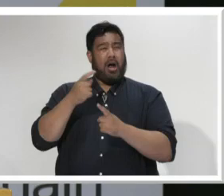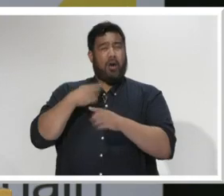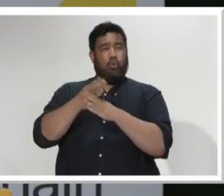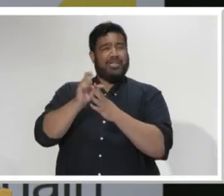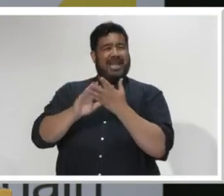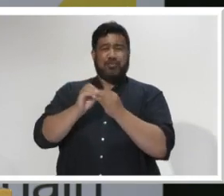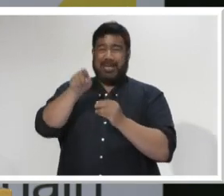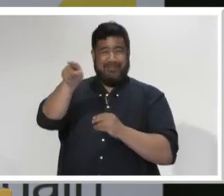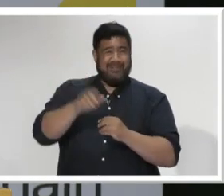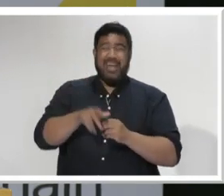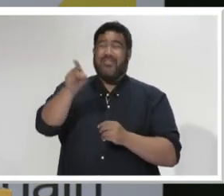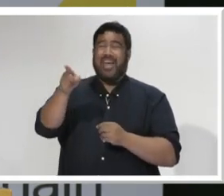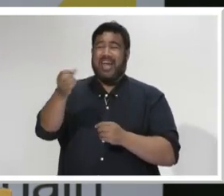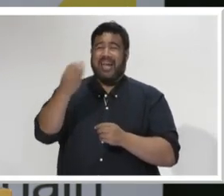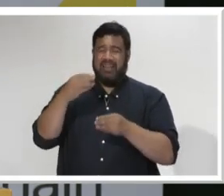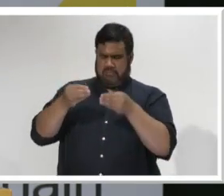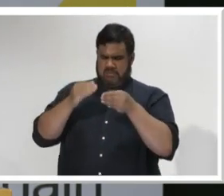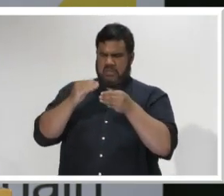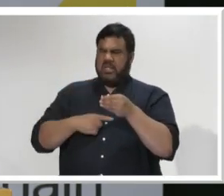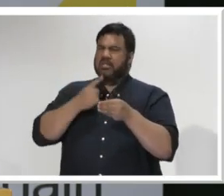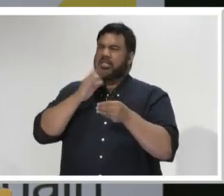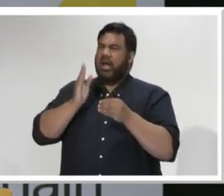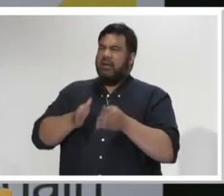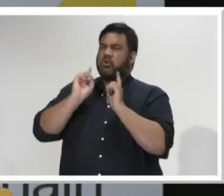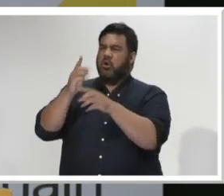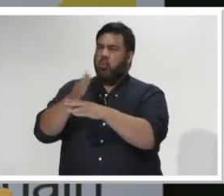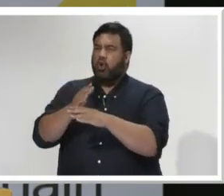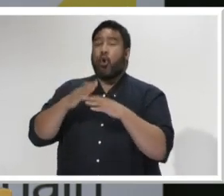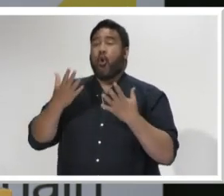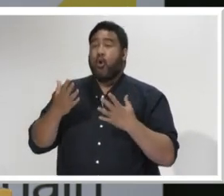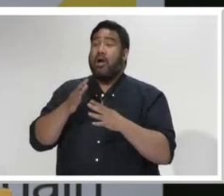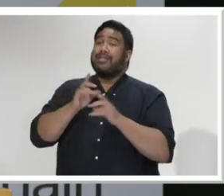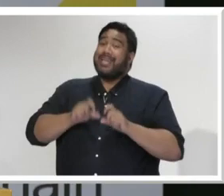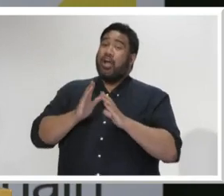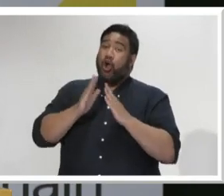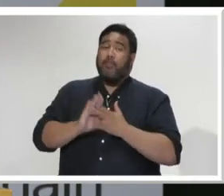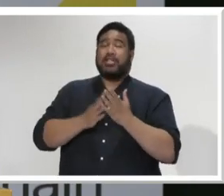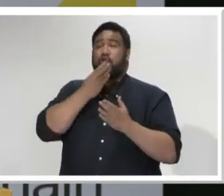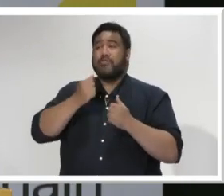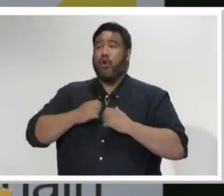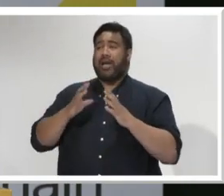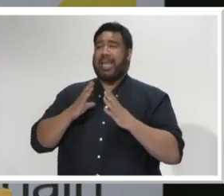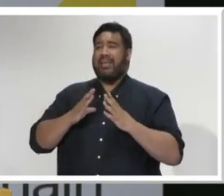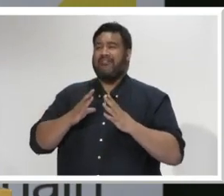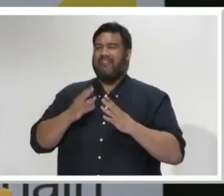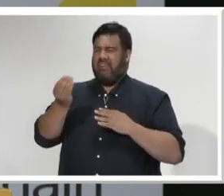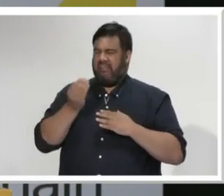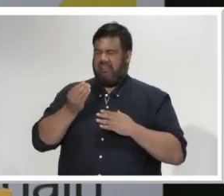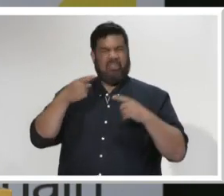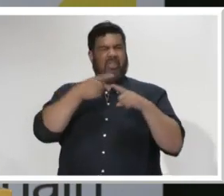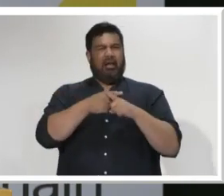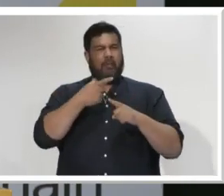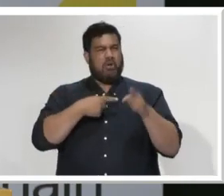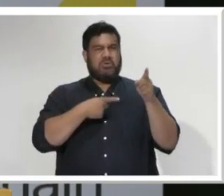says she must come into the hospital for her shift or take personal leave. Is that appropriate? So I can't comment on